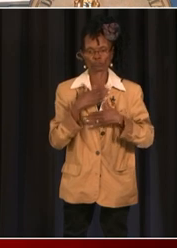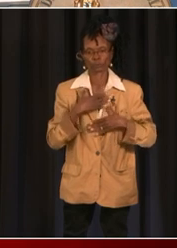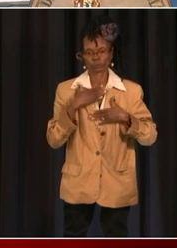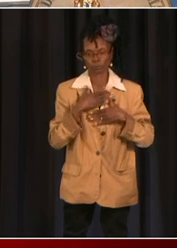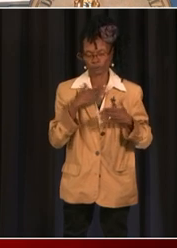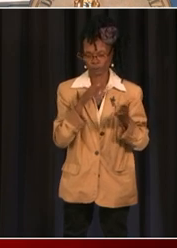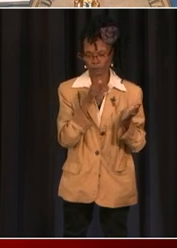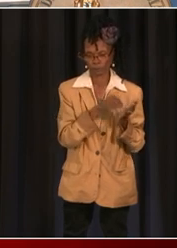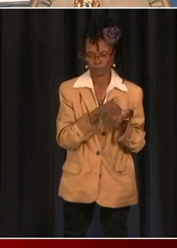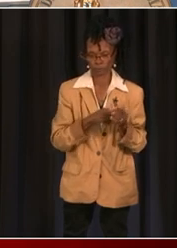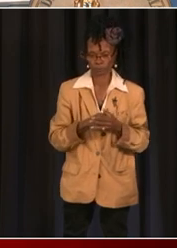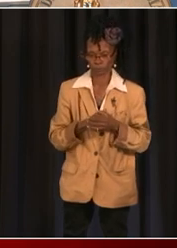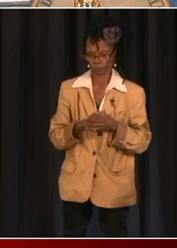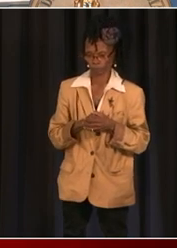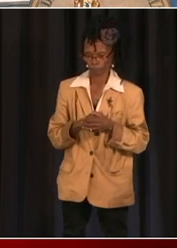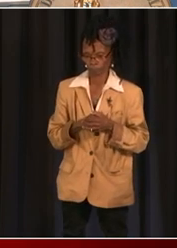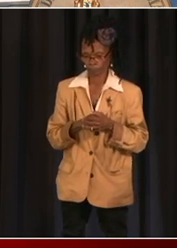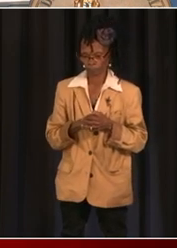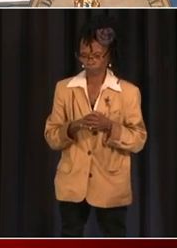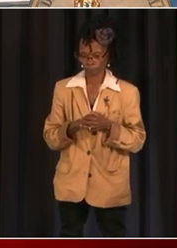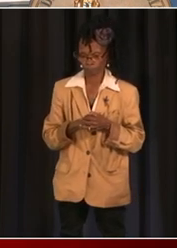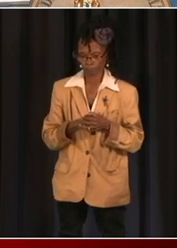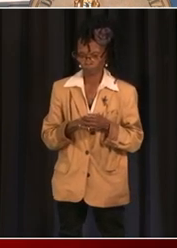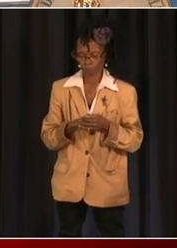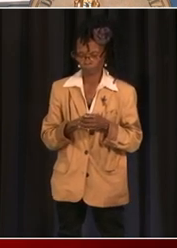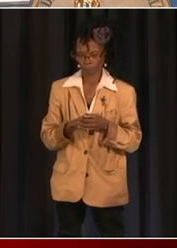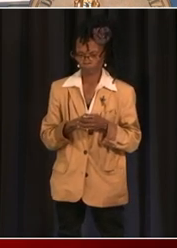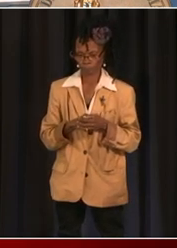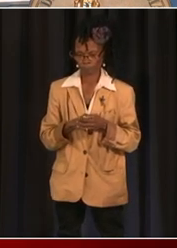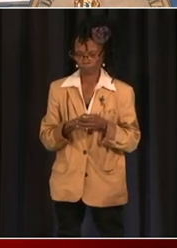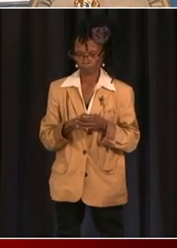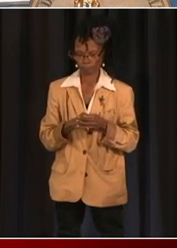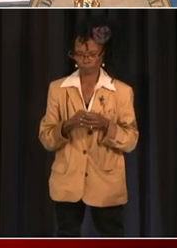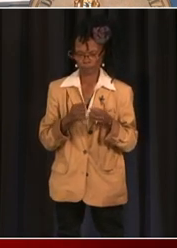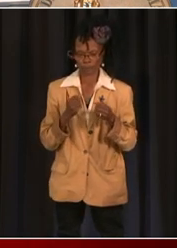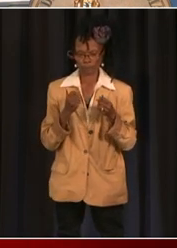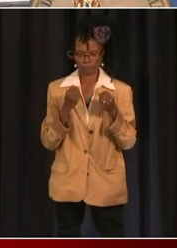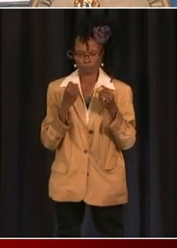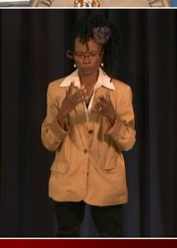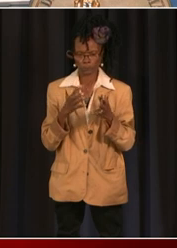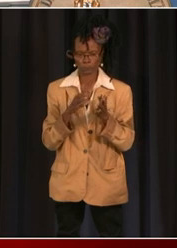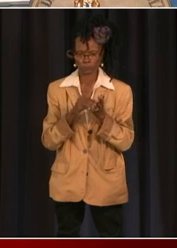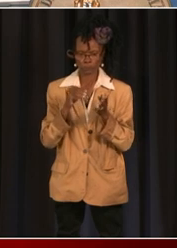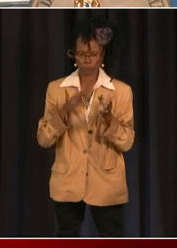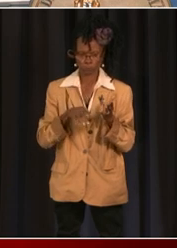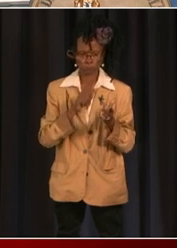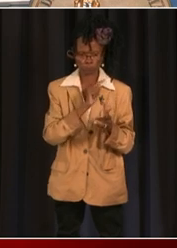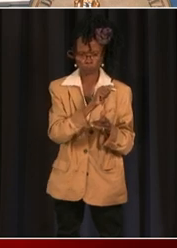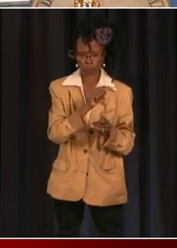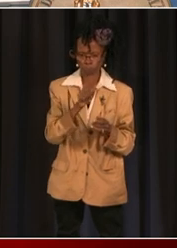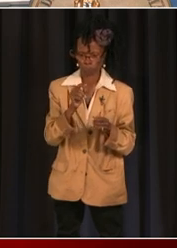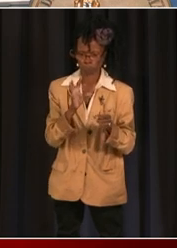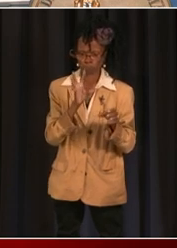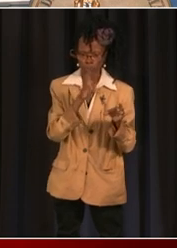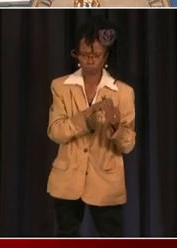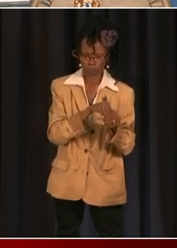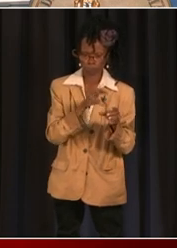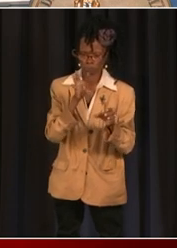5,400 of our students participated in in-person activities for the Marion Barry Summer Youth